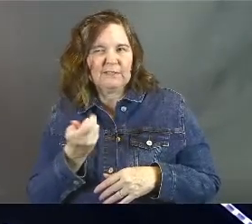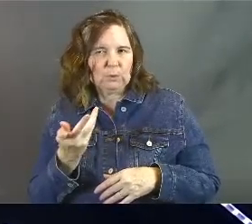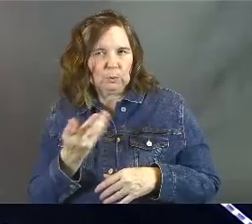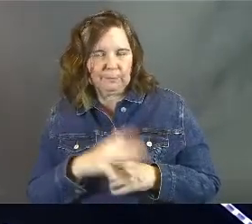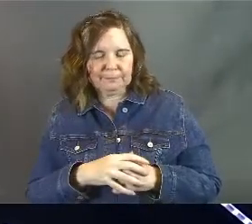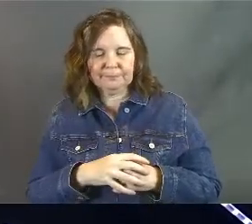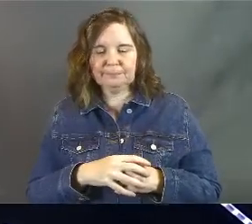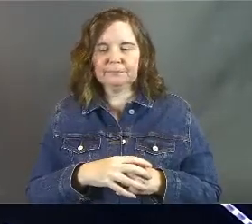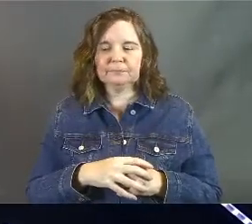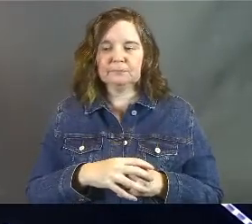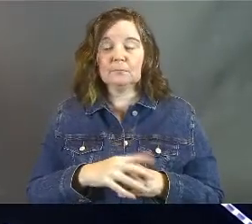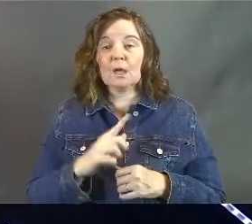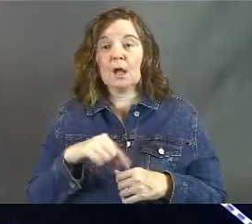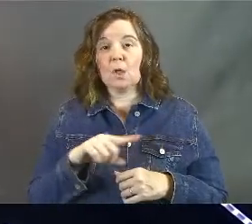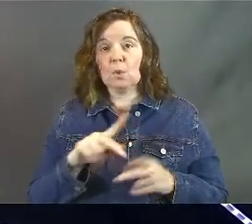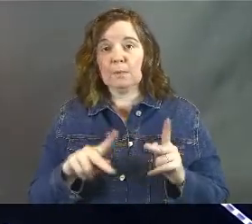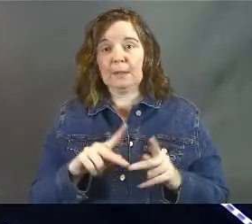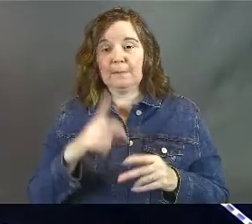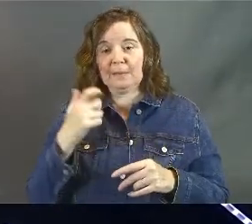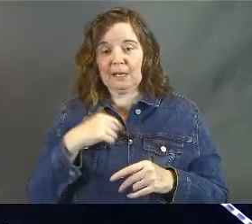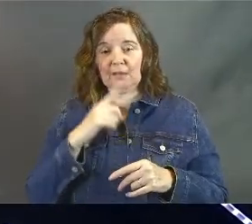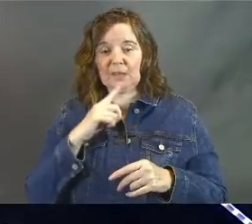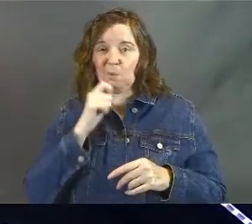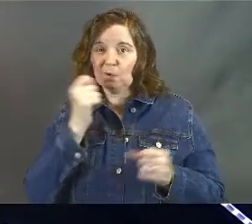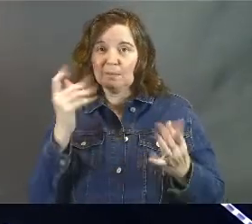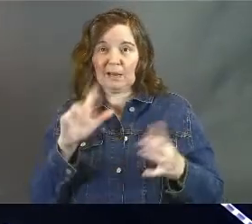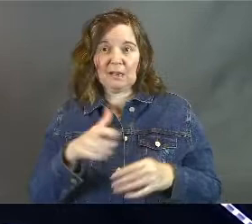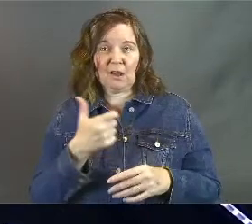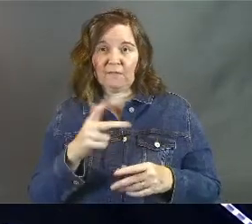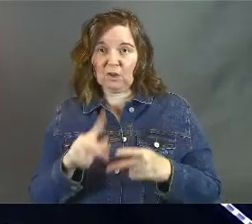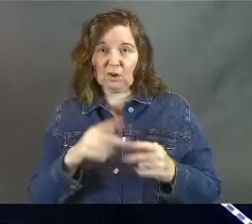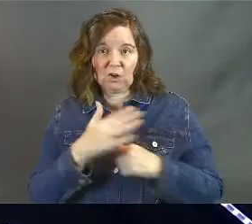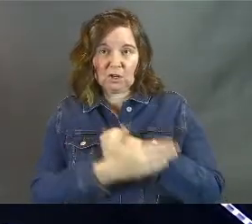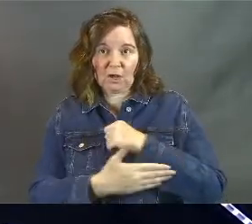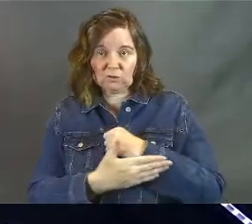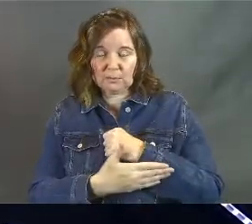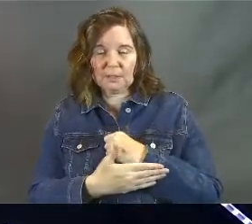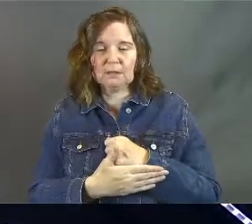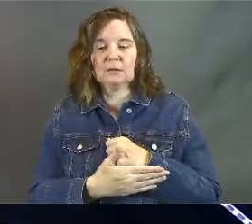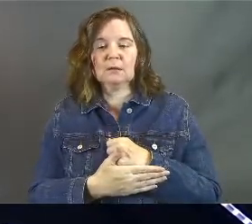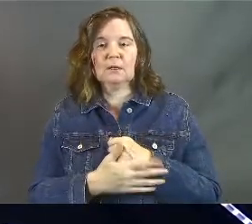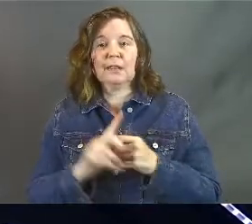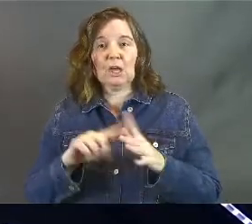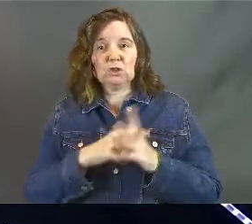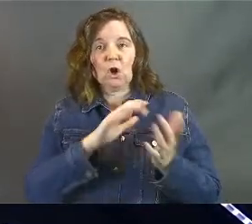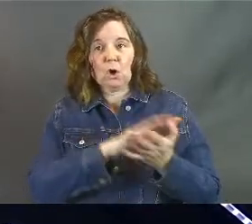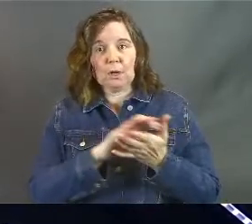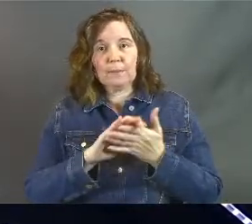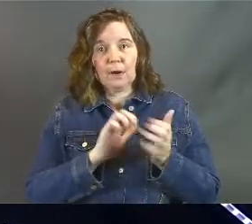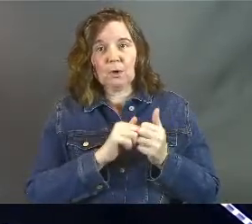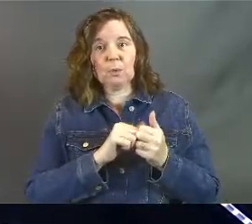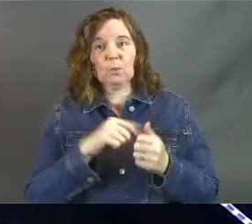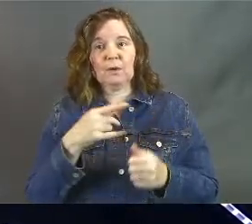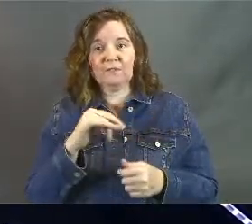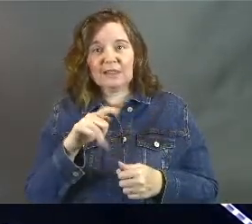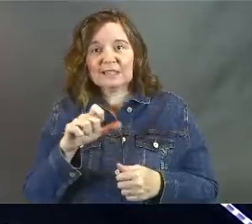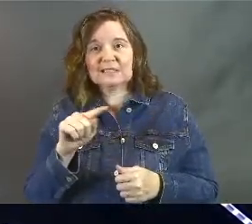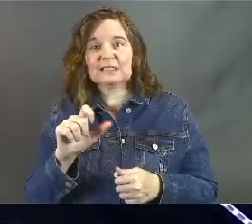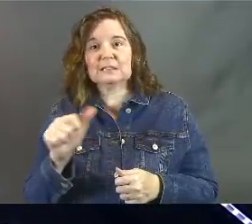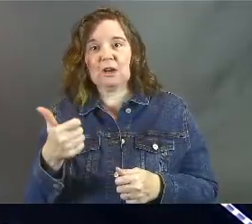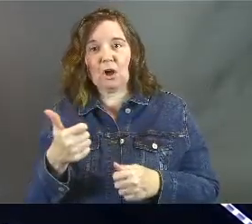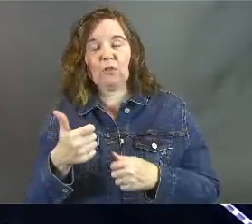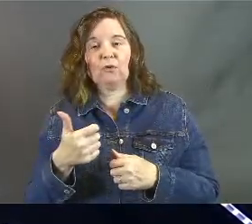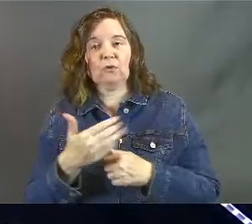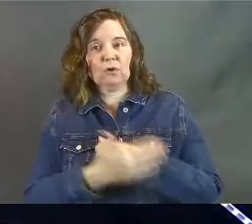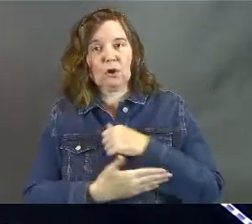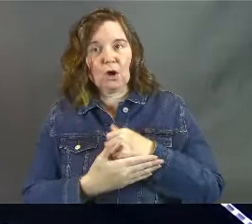few. And those people, because there weren't many other of their countrymen around, they intermarried with Philistines and other people